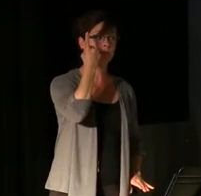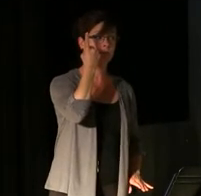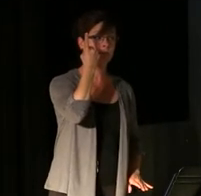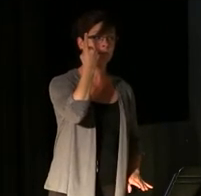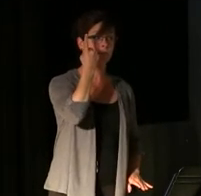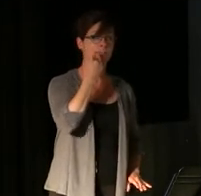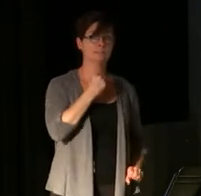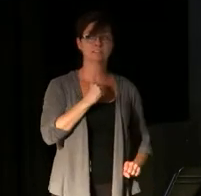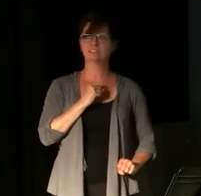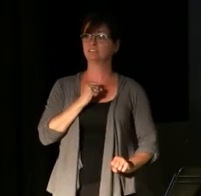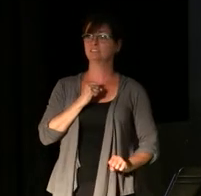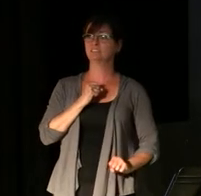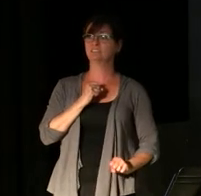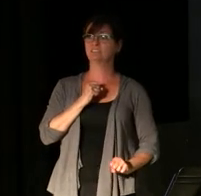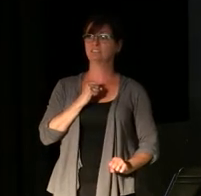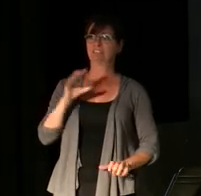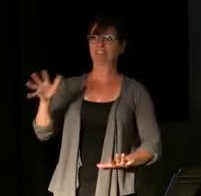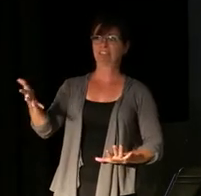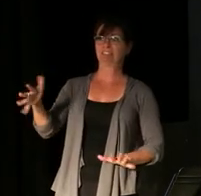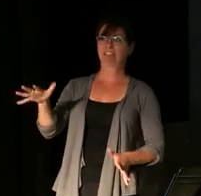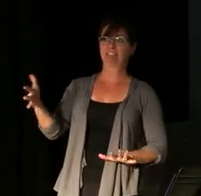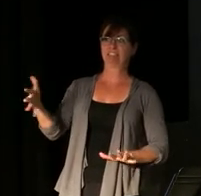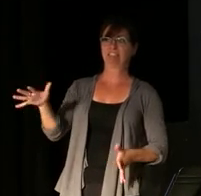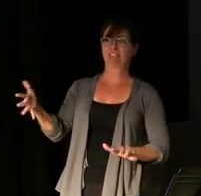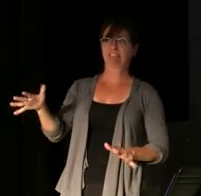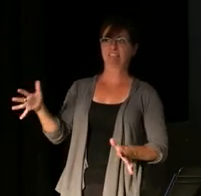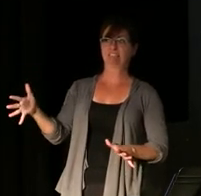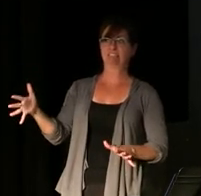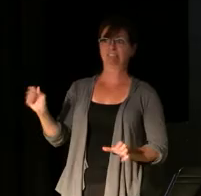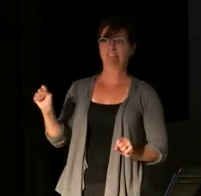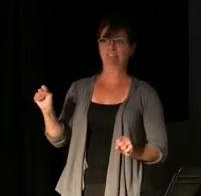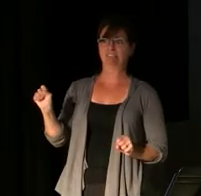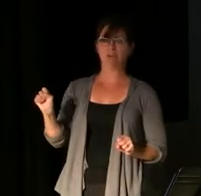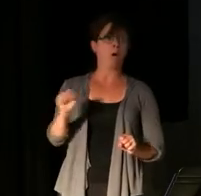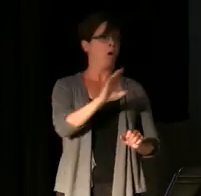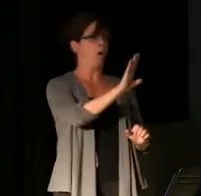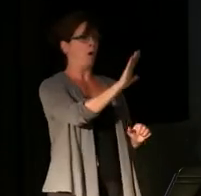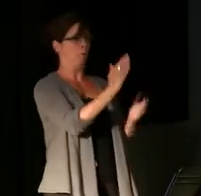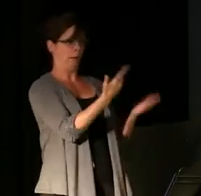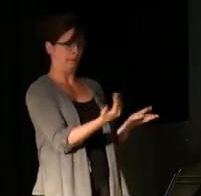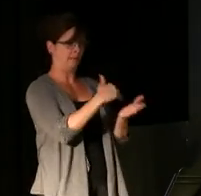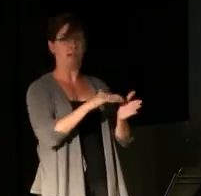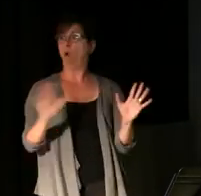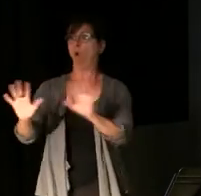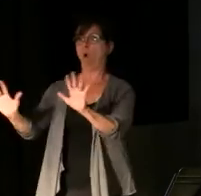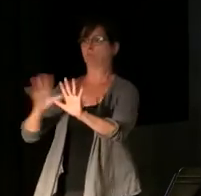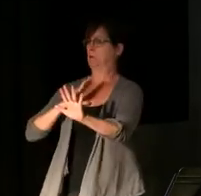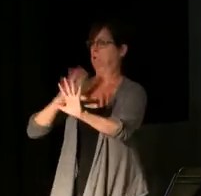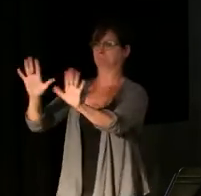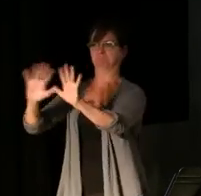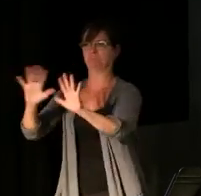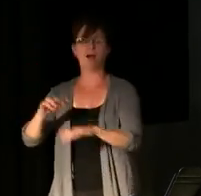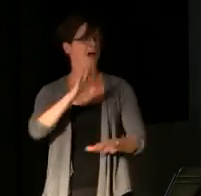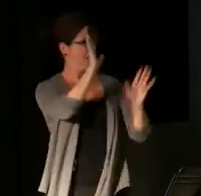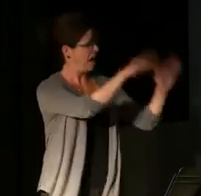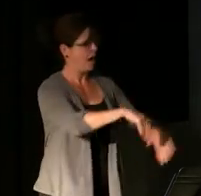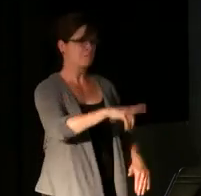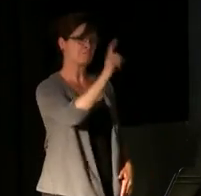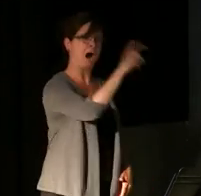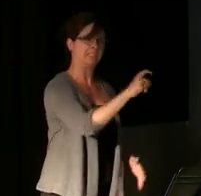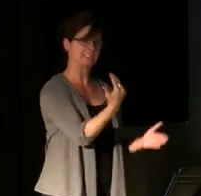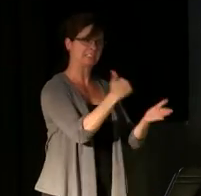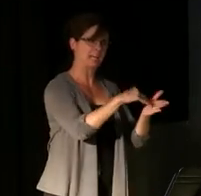understand? Kind of. Maybe you need a refrain. No, I'm good. You know what? I